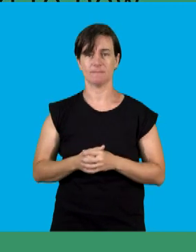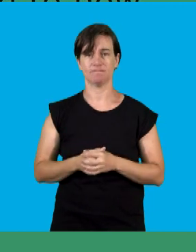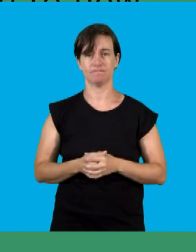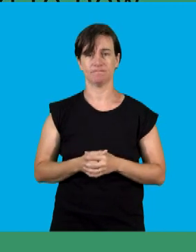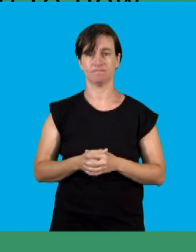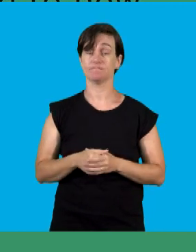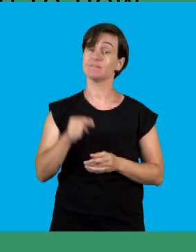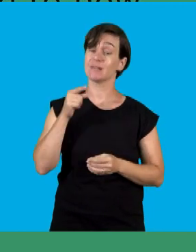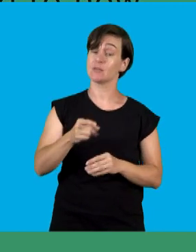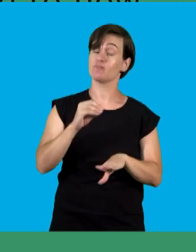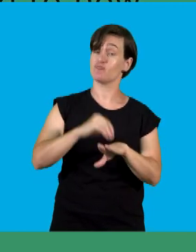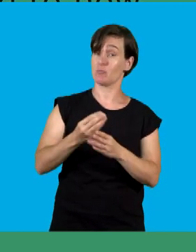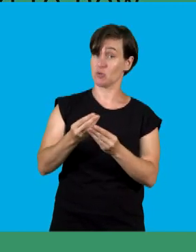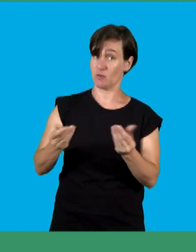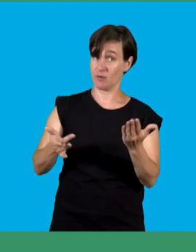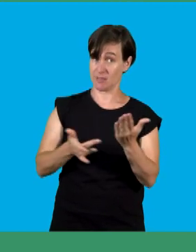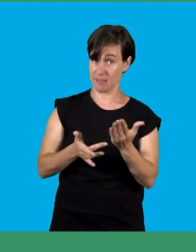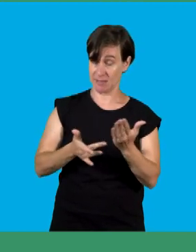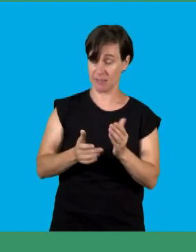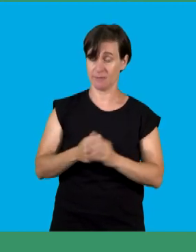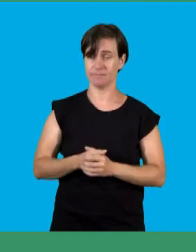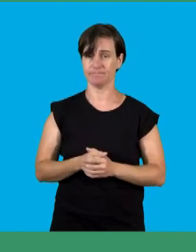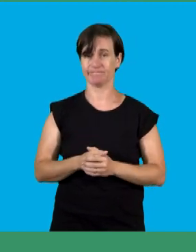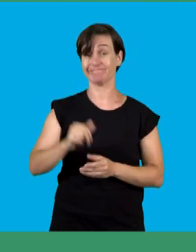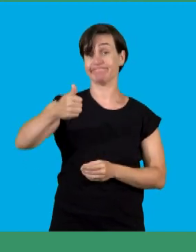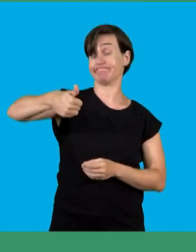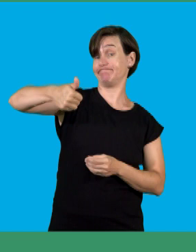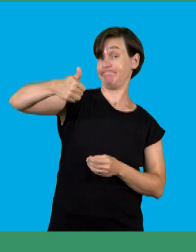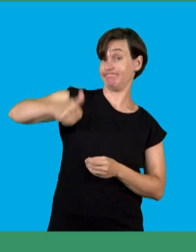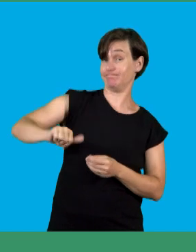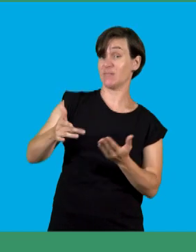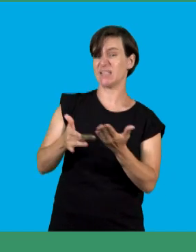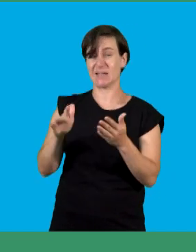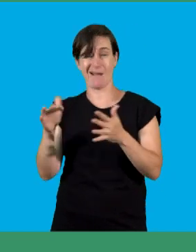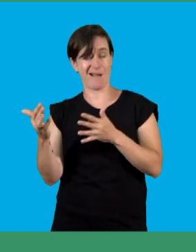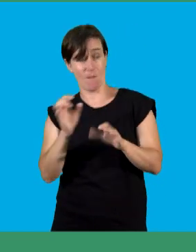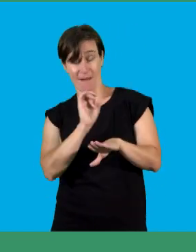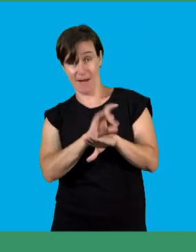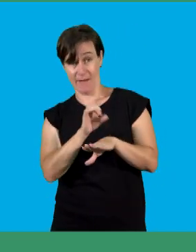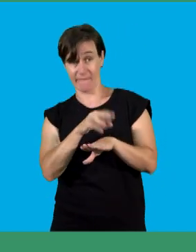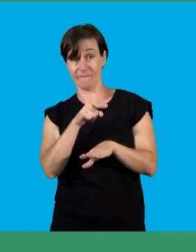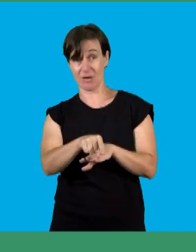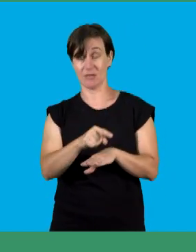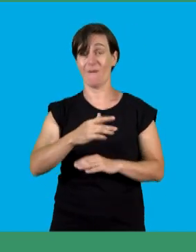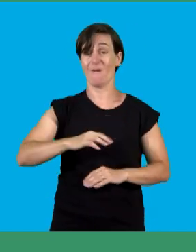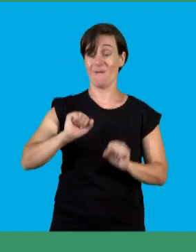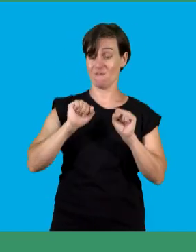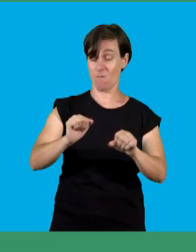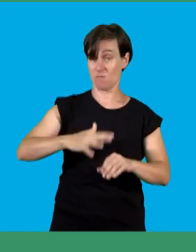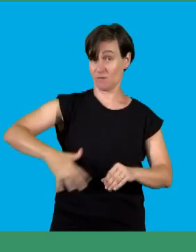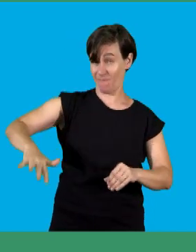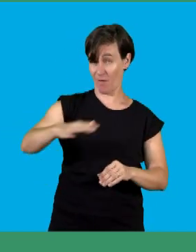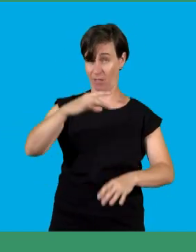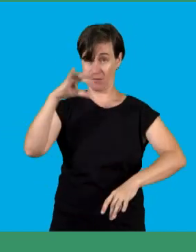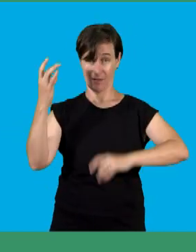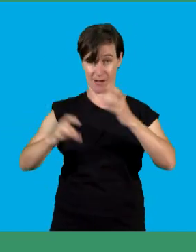a problem-solving technique. Right, secondly, we're looking at the application of the force field analysis. Right,